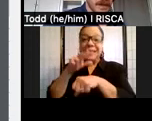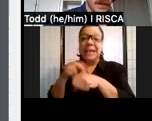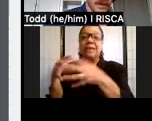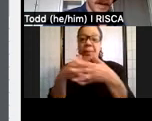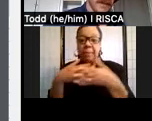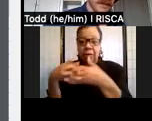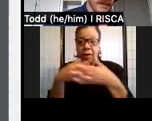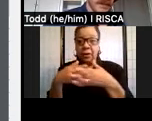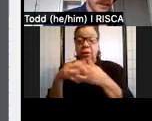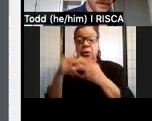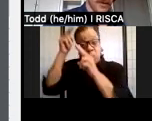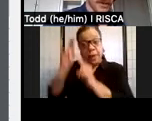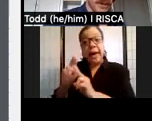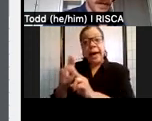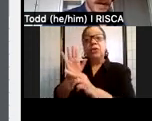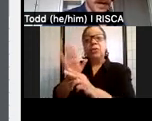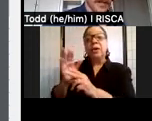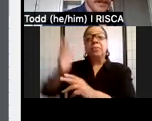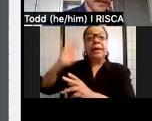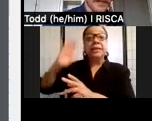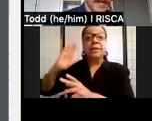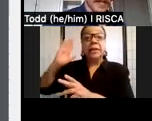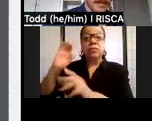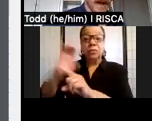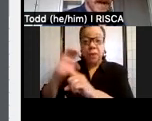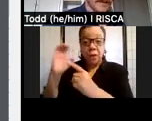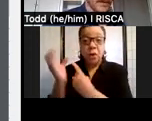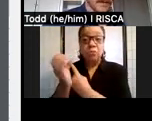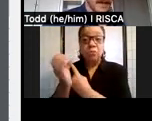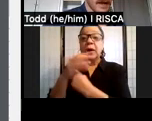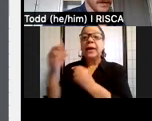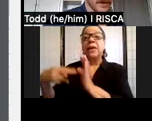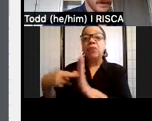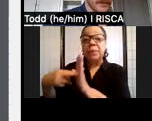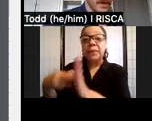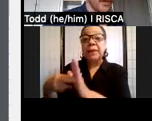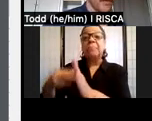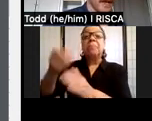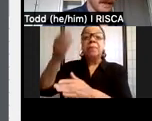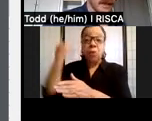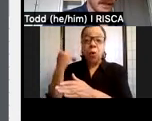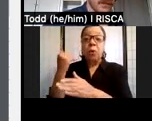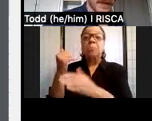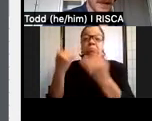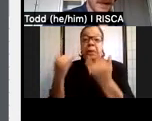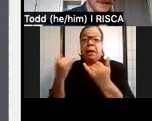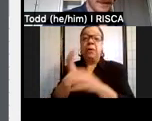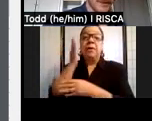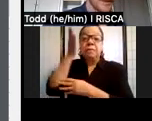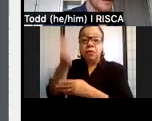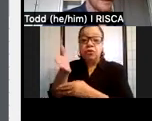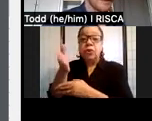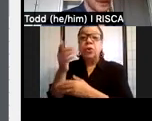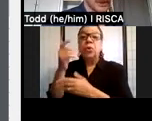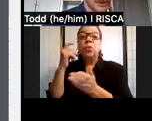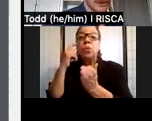people, their ancestors, the culture, and the artistic representation, past, present, and future. We recognize the